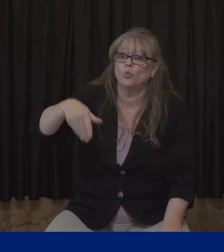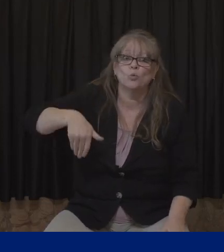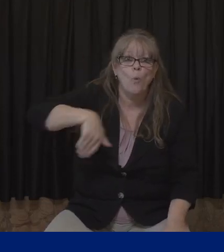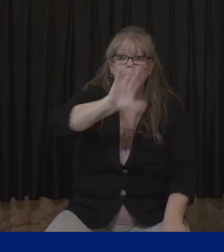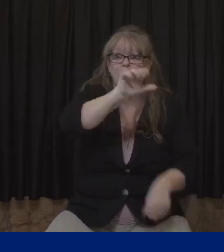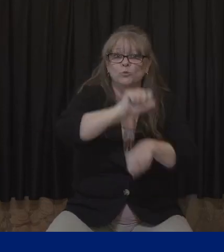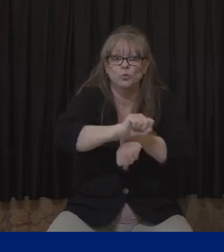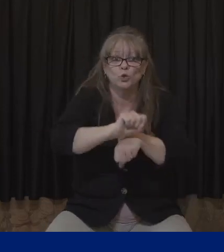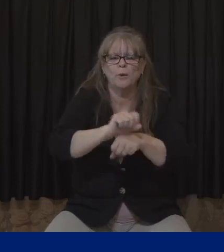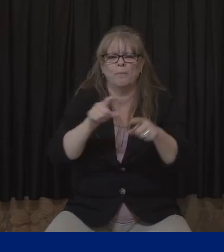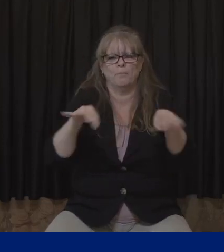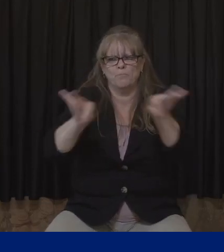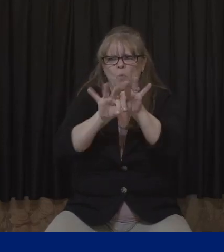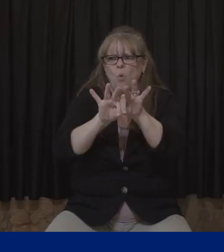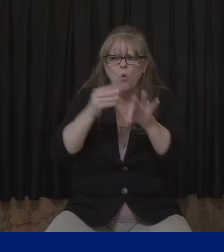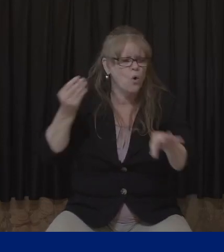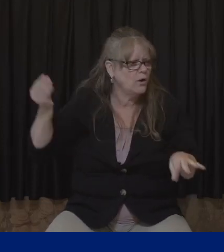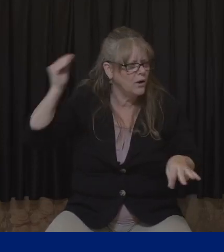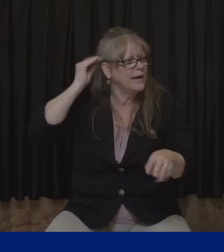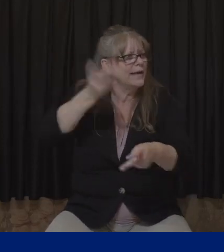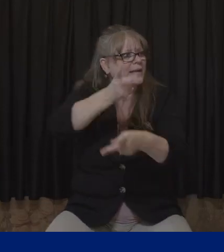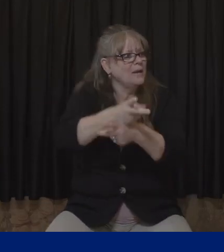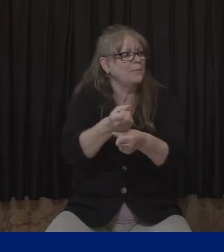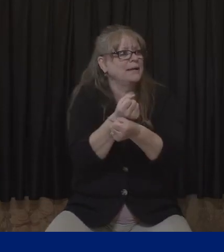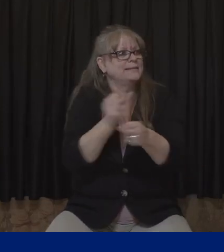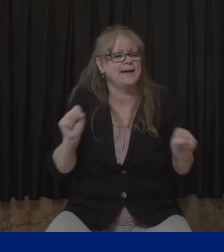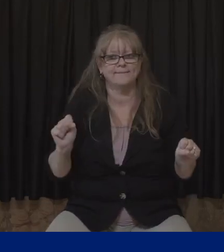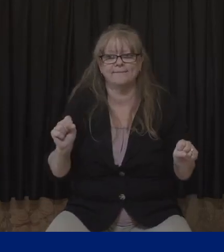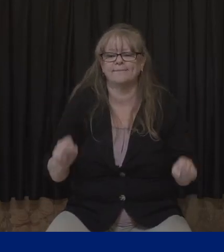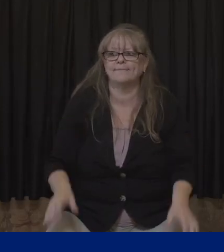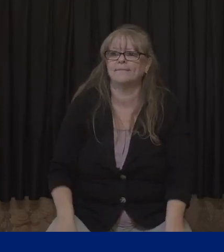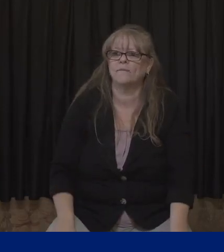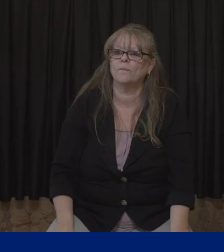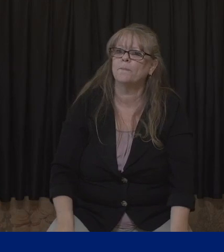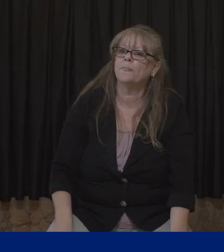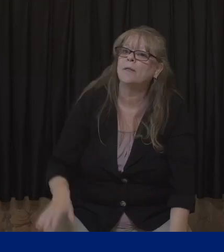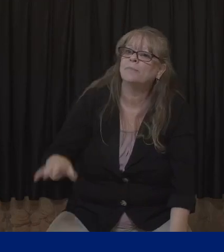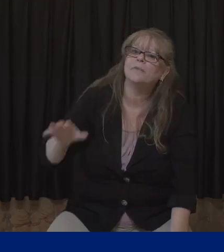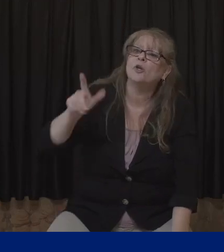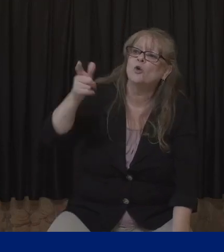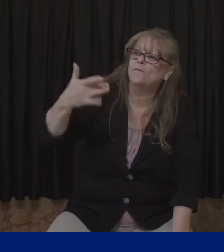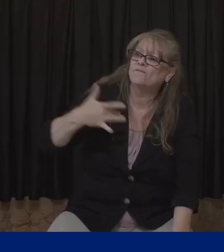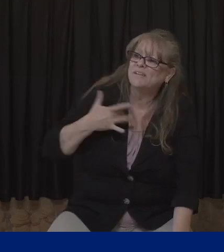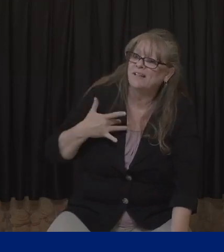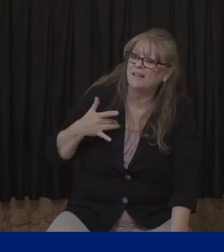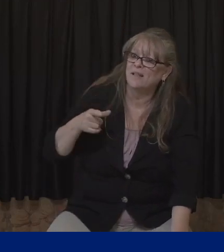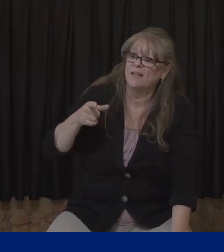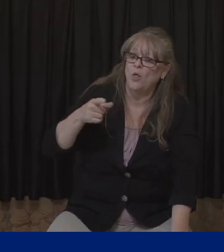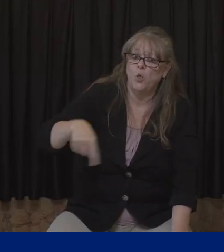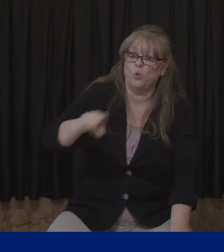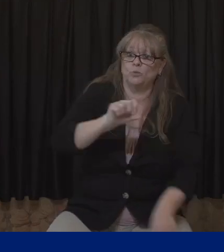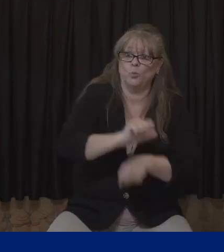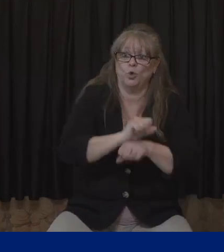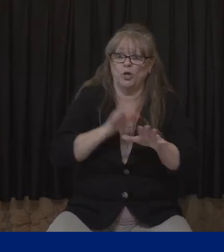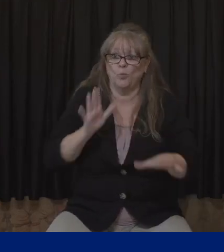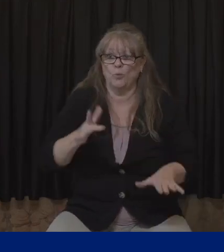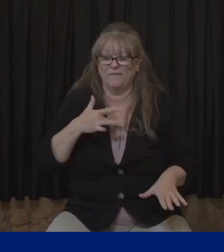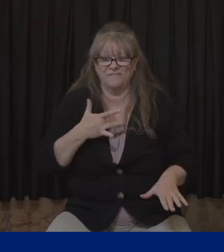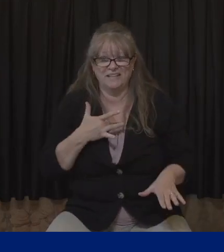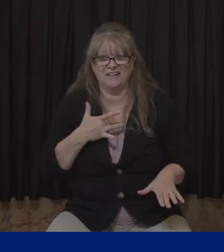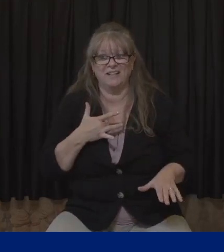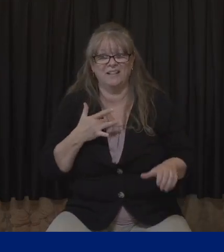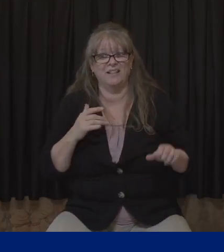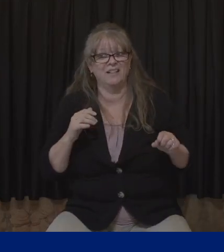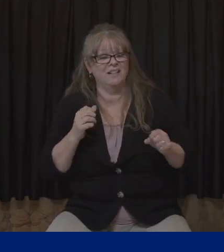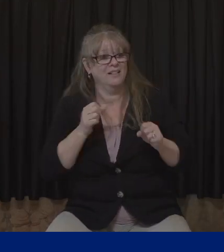Workers will be able to make that decision without endangering their livelihood or their unemployment benefits. Yeah, we have the systems in place both through the CARES Act as